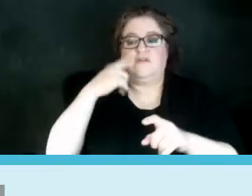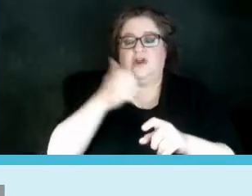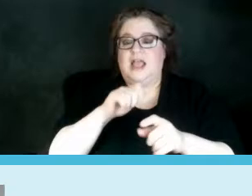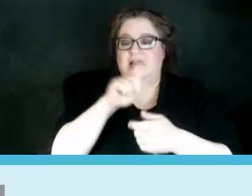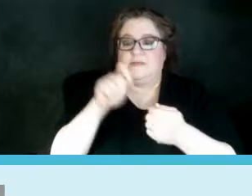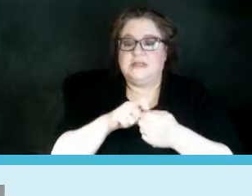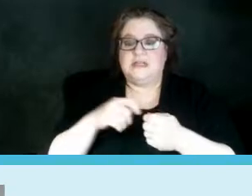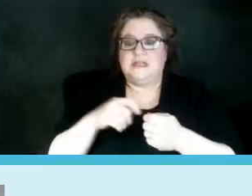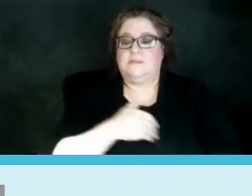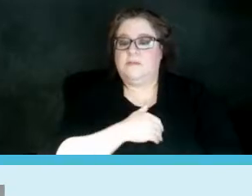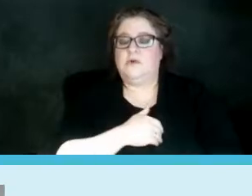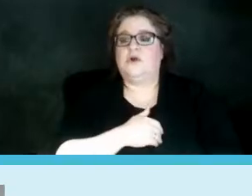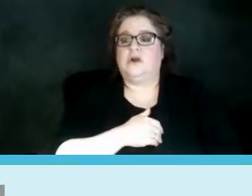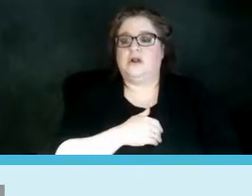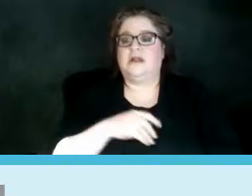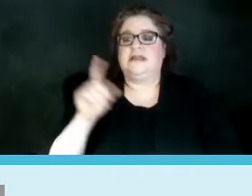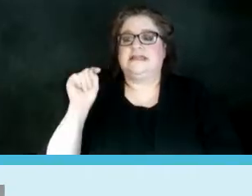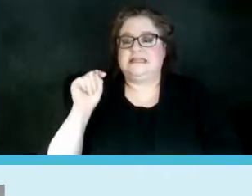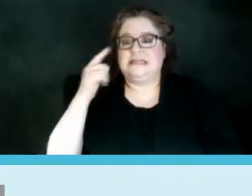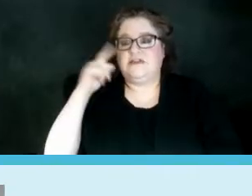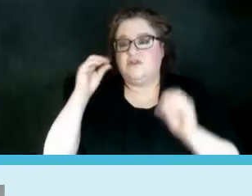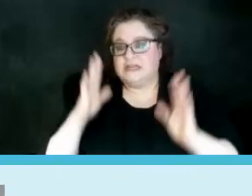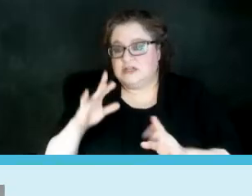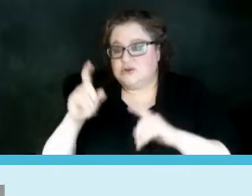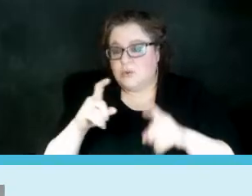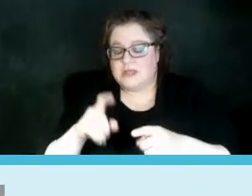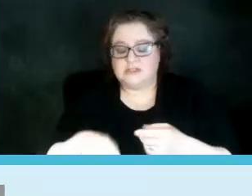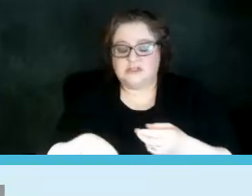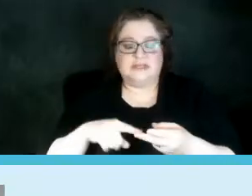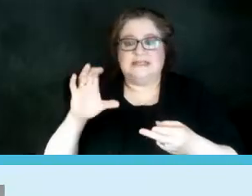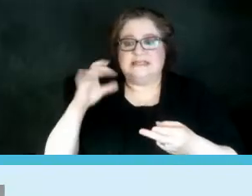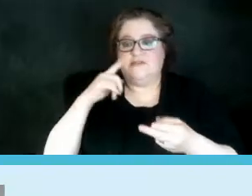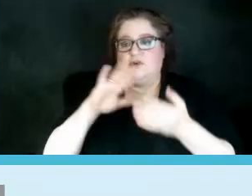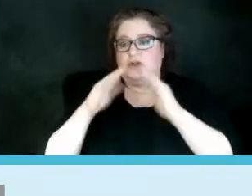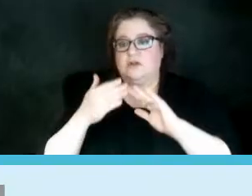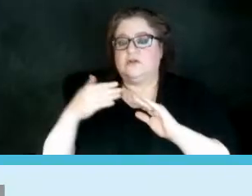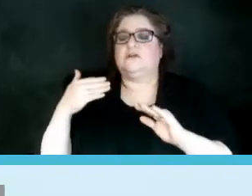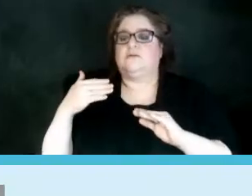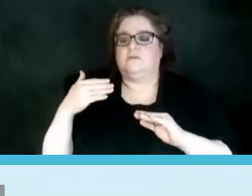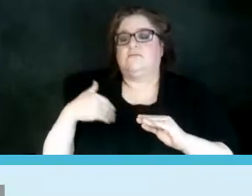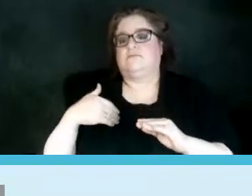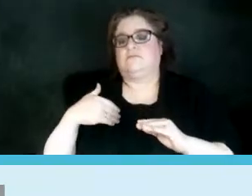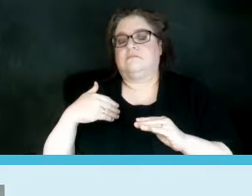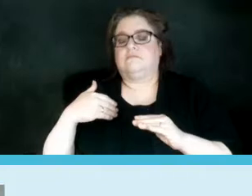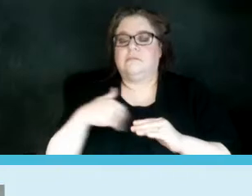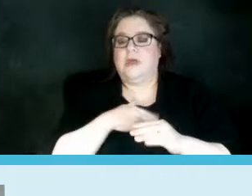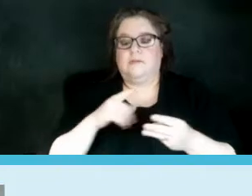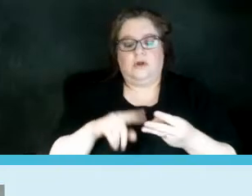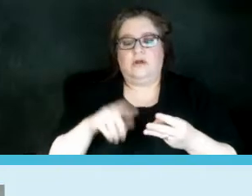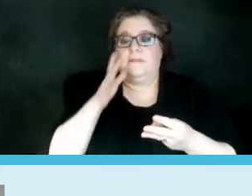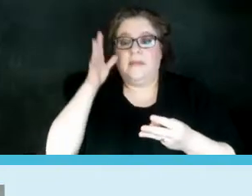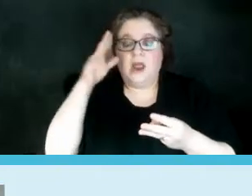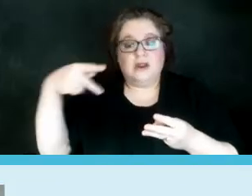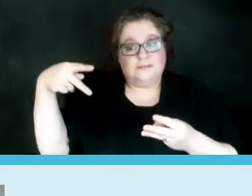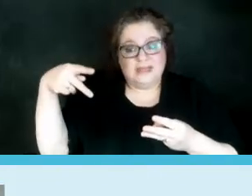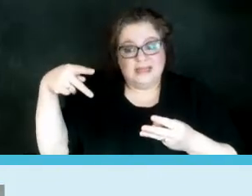particular member, T for teacher, question. C for community member, write the question. If it's a parent, P